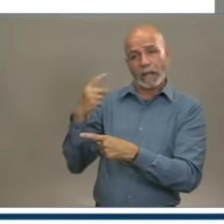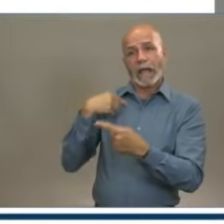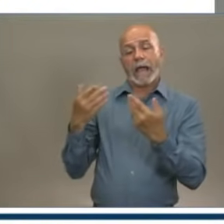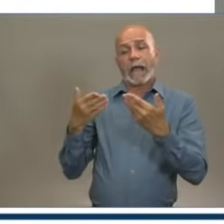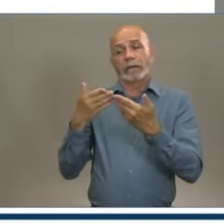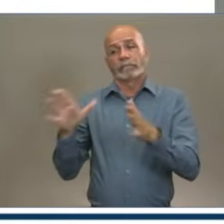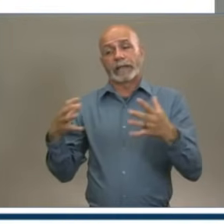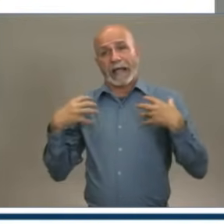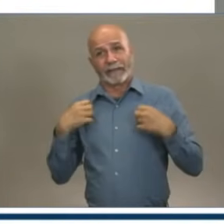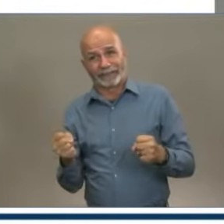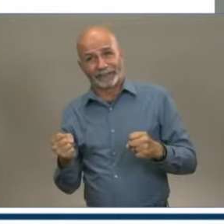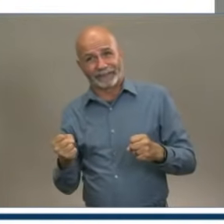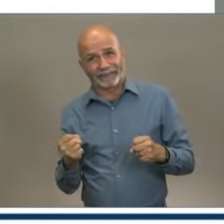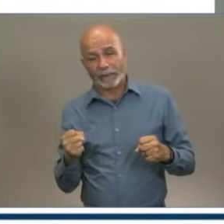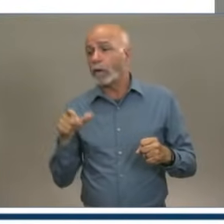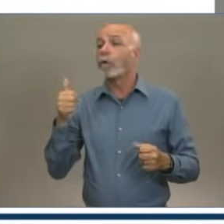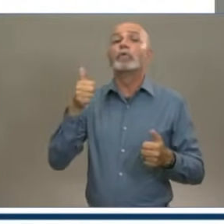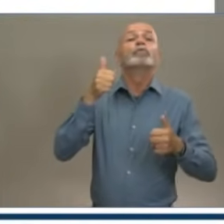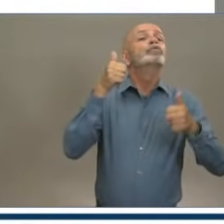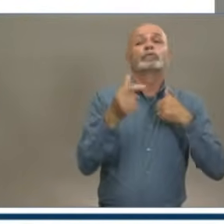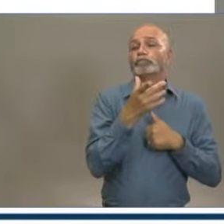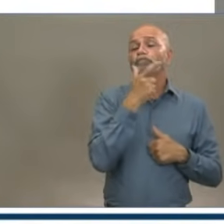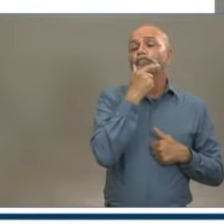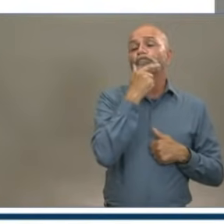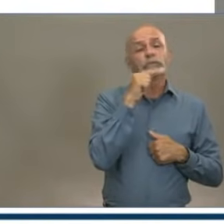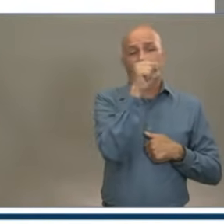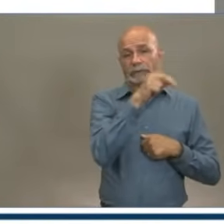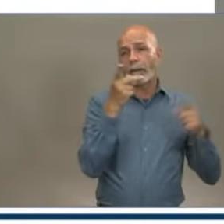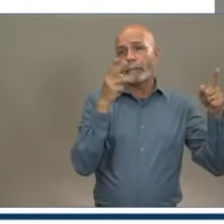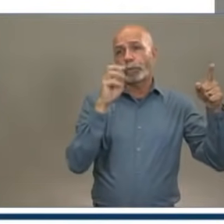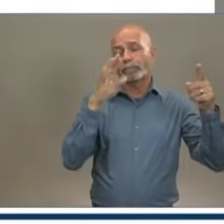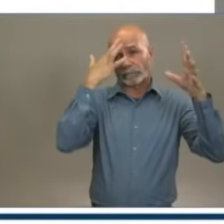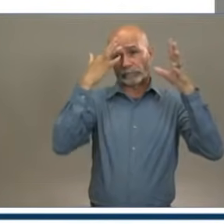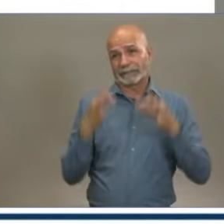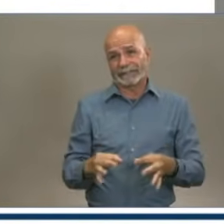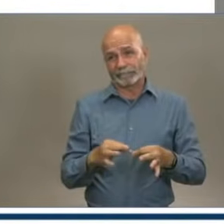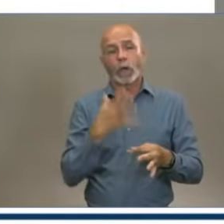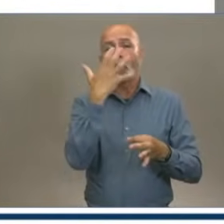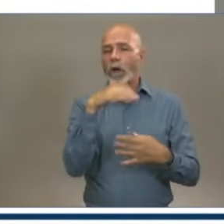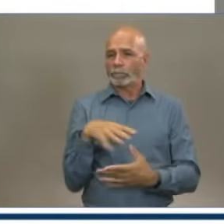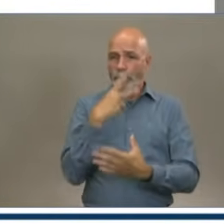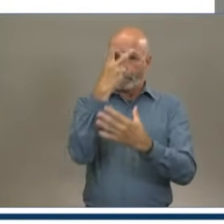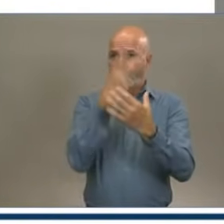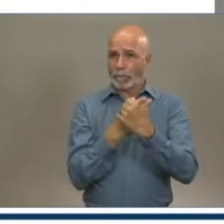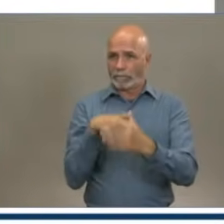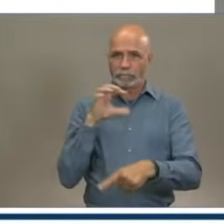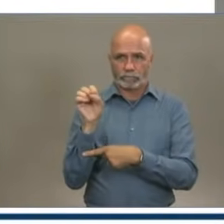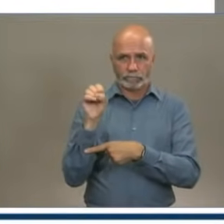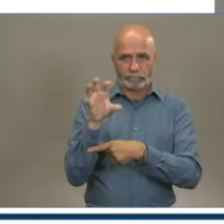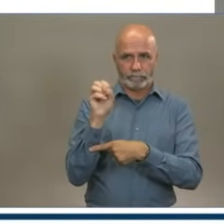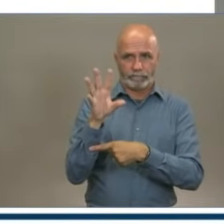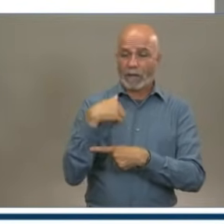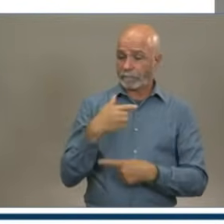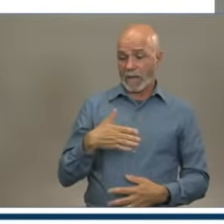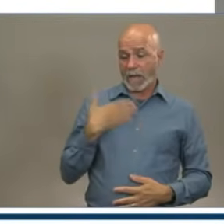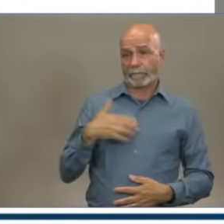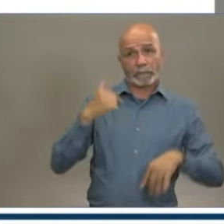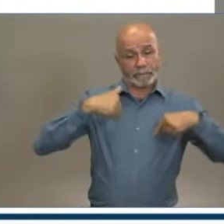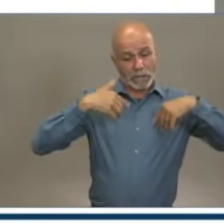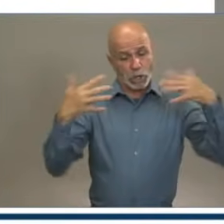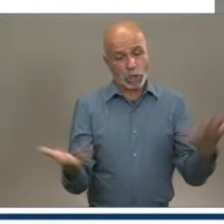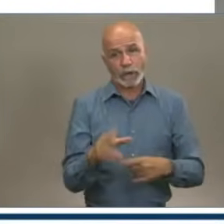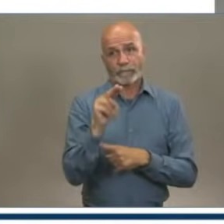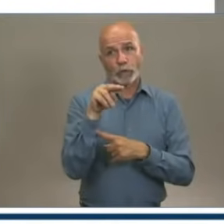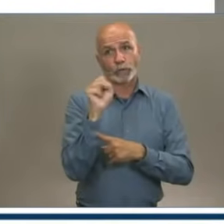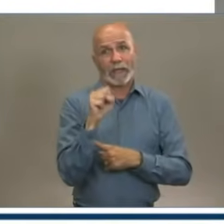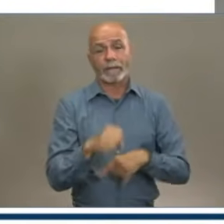make decisions, so the two of us together are speaking to Nova Scotians. And I'm very fortunate to be in a province where the Premier has